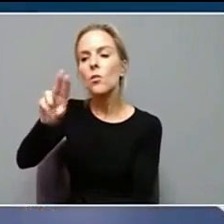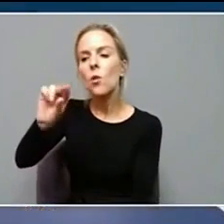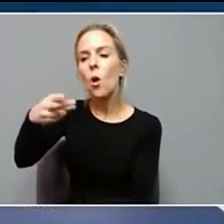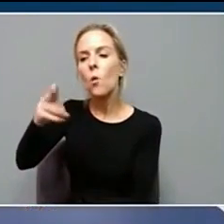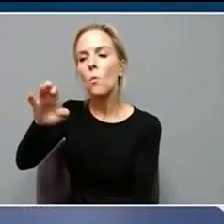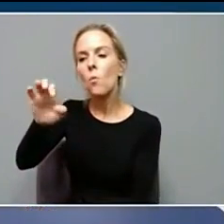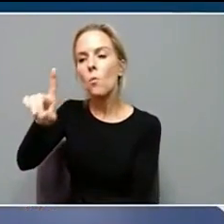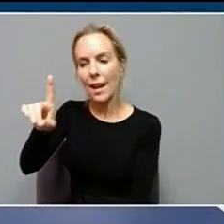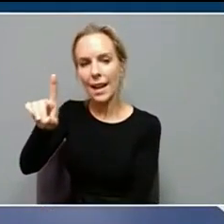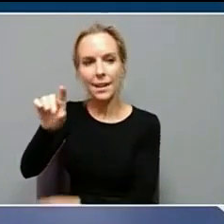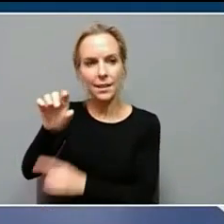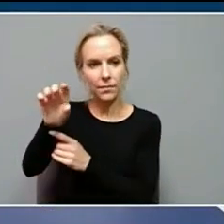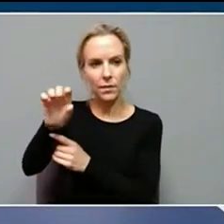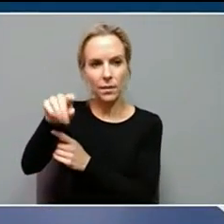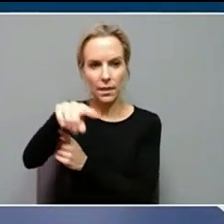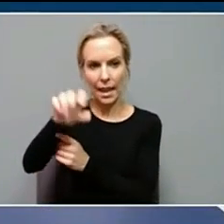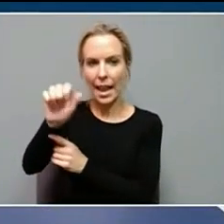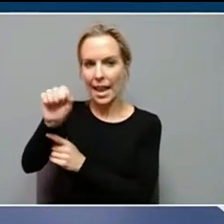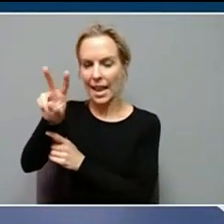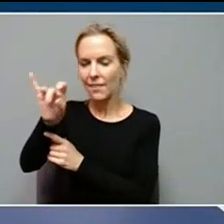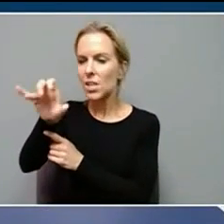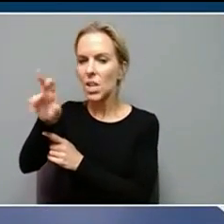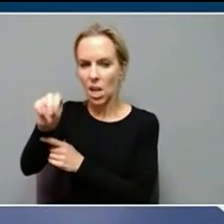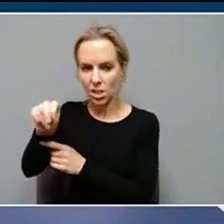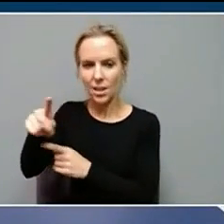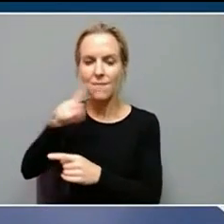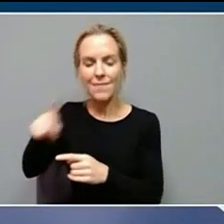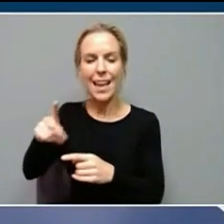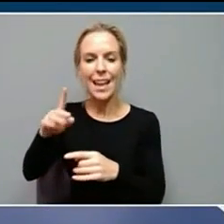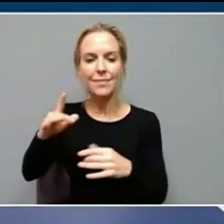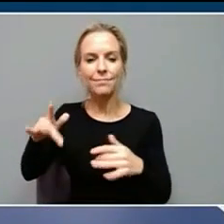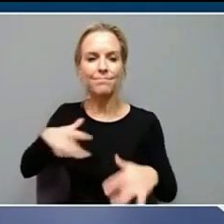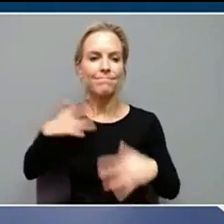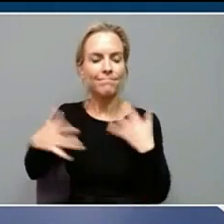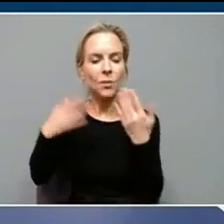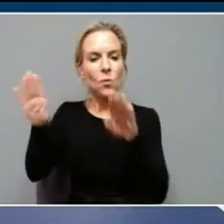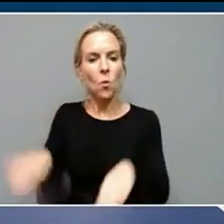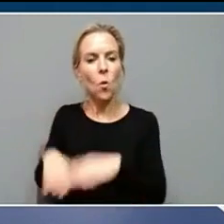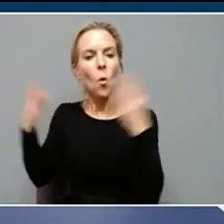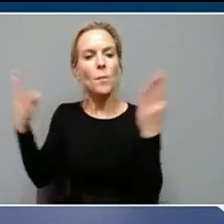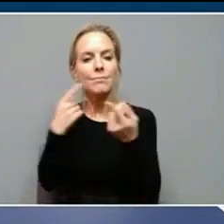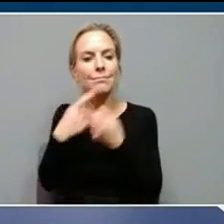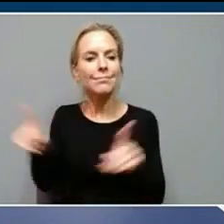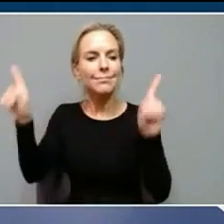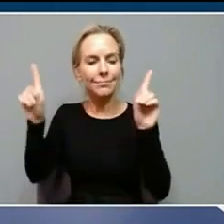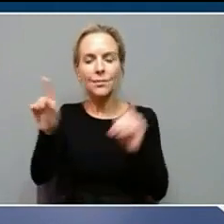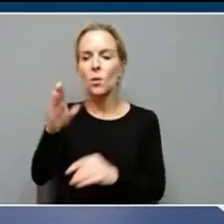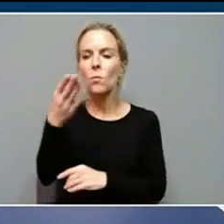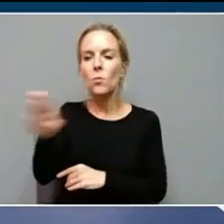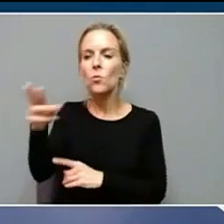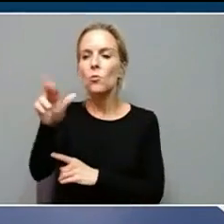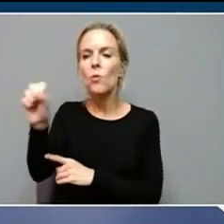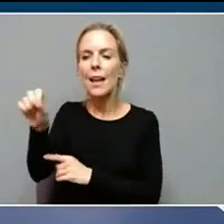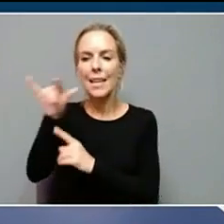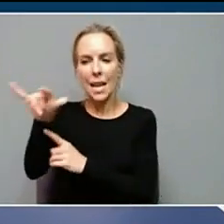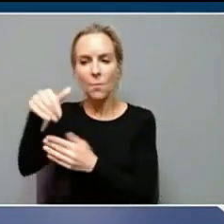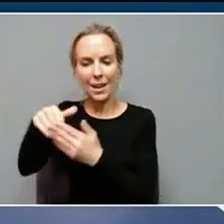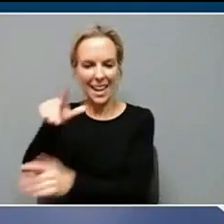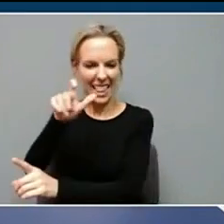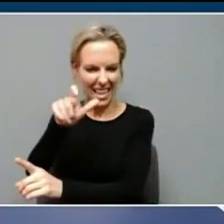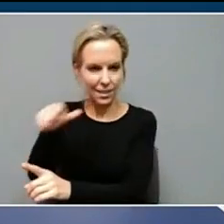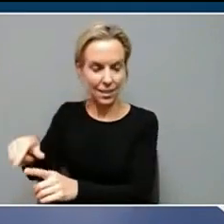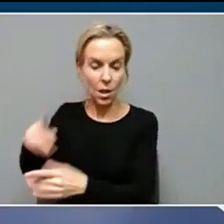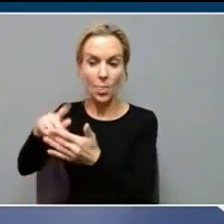on the company's new consolidated headquarters at the Bluegrass Airport in Lexington. The project will create